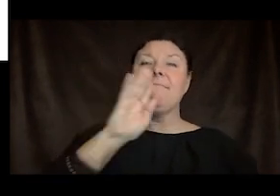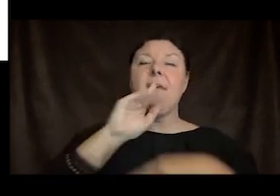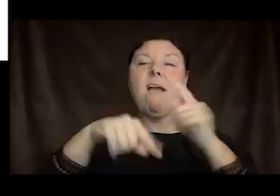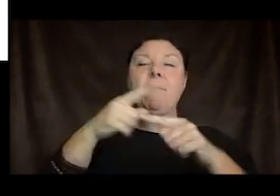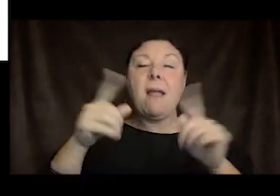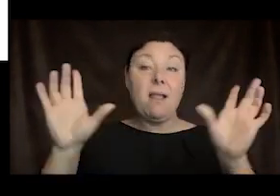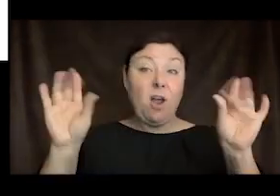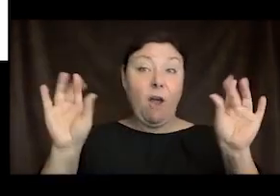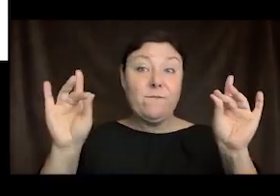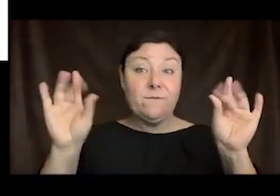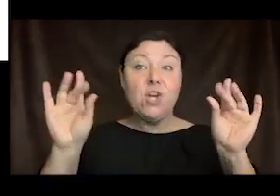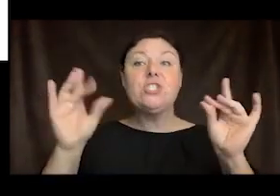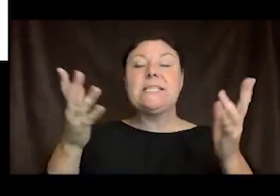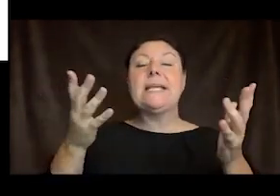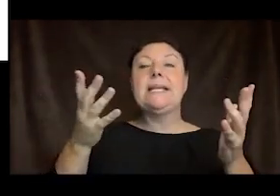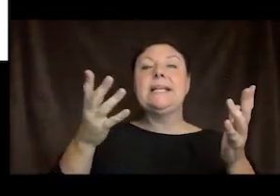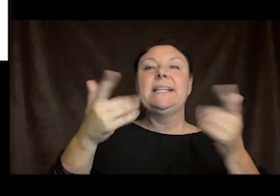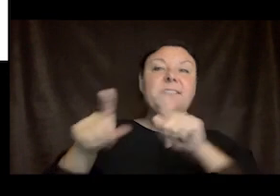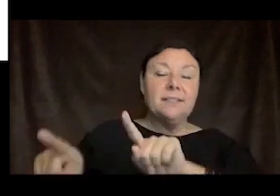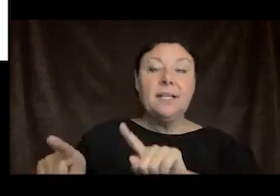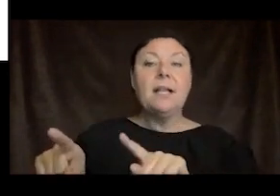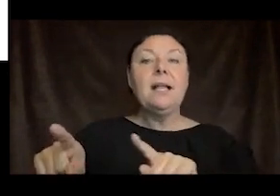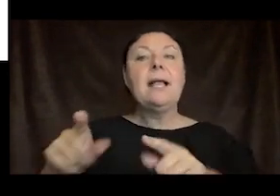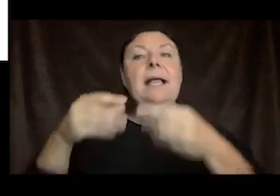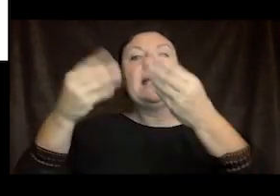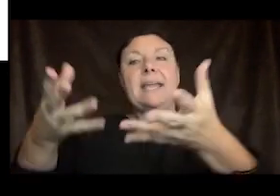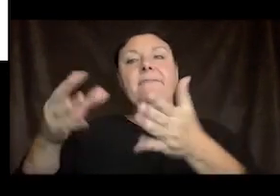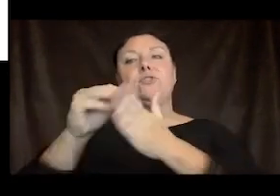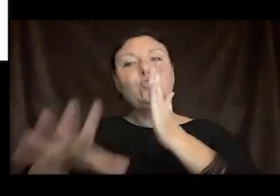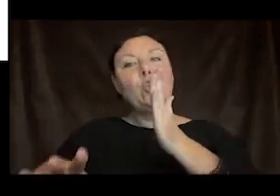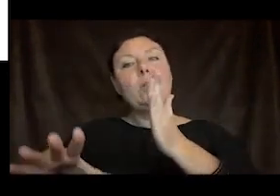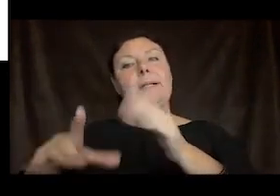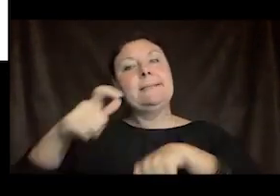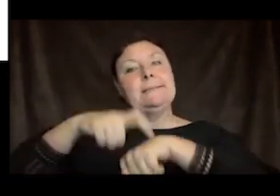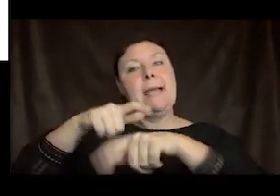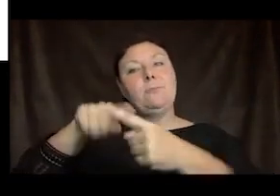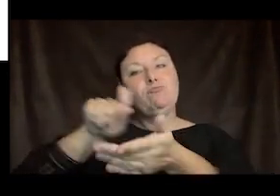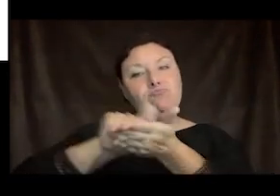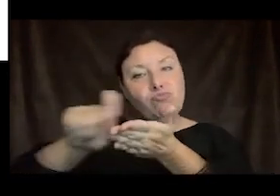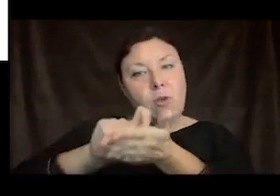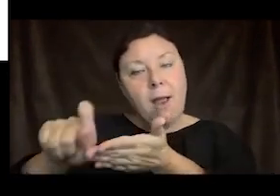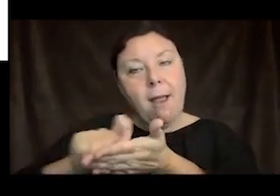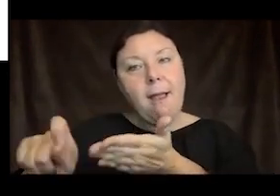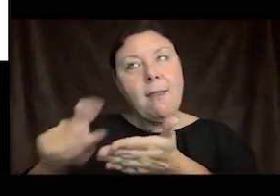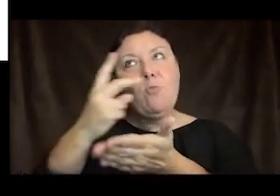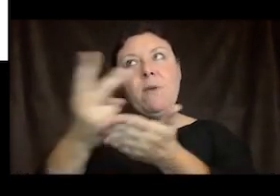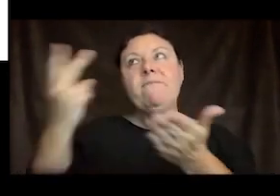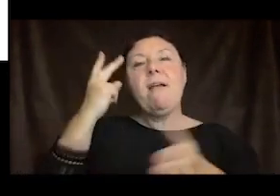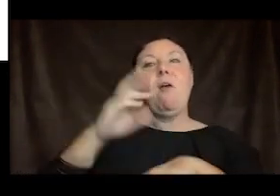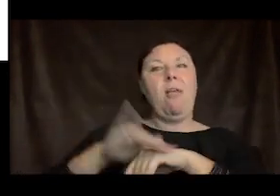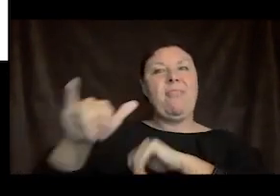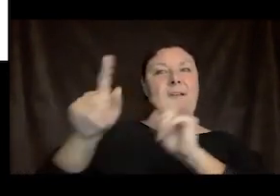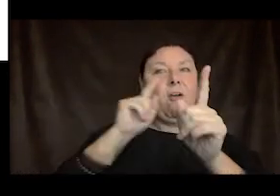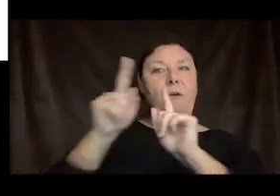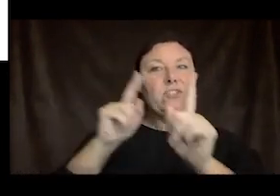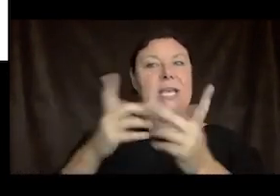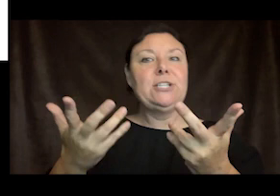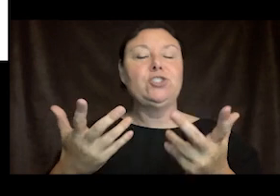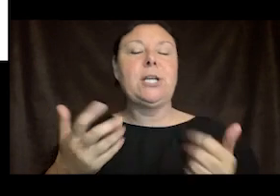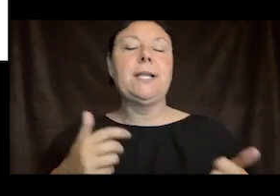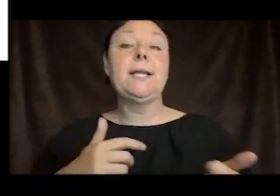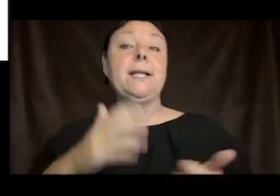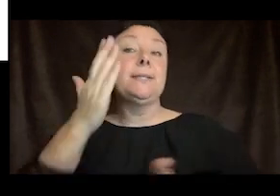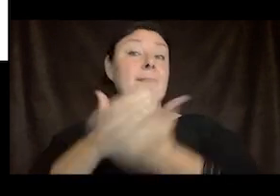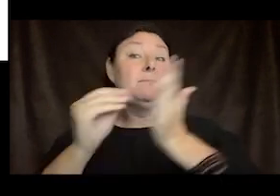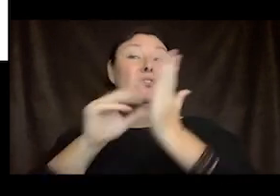giving students time to write and to critically reflect on the issue or the conversation. We know that some students are